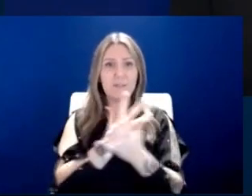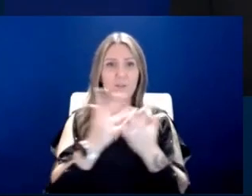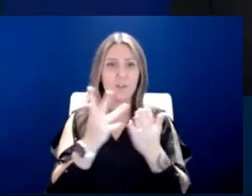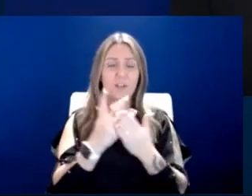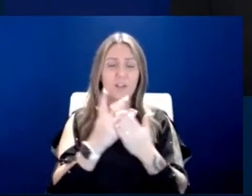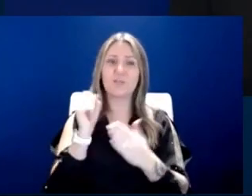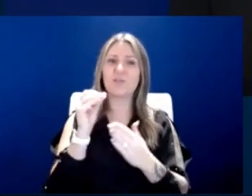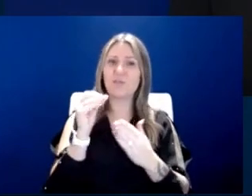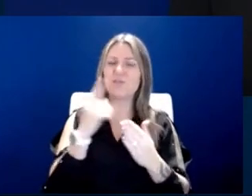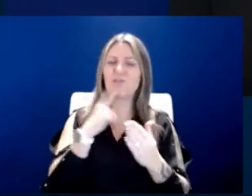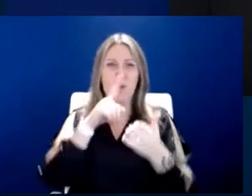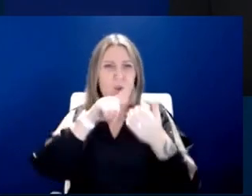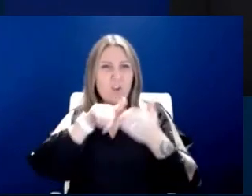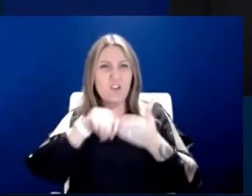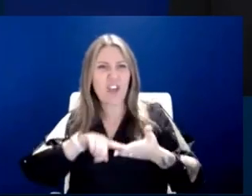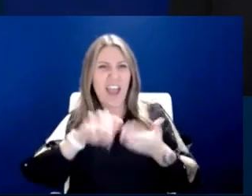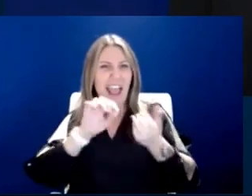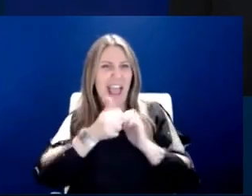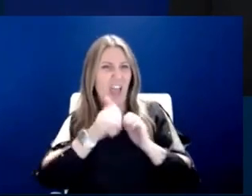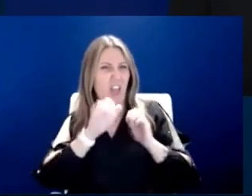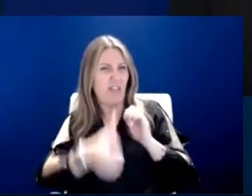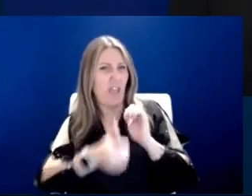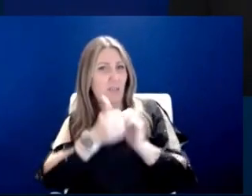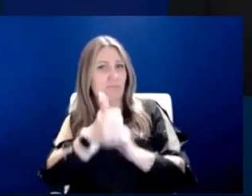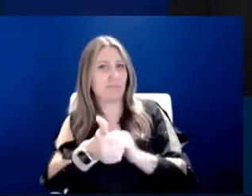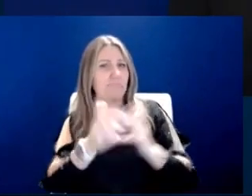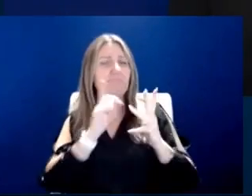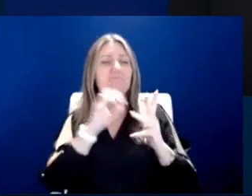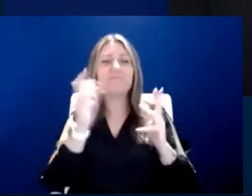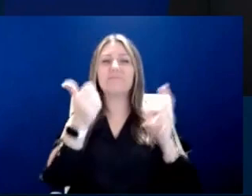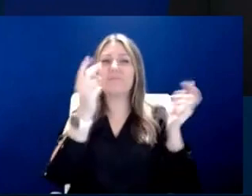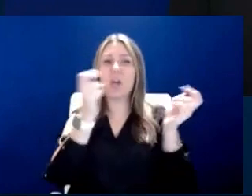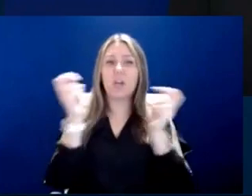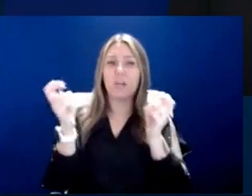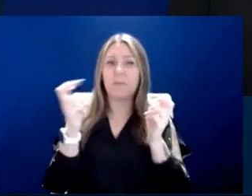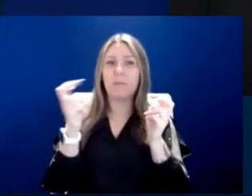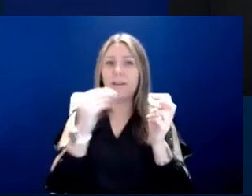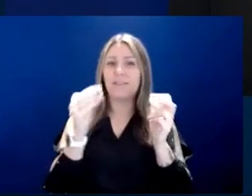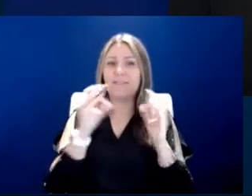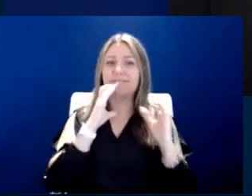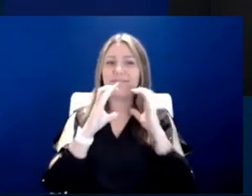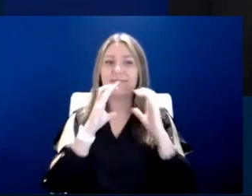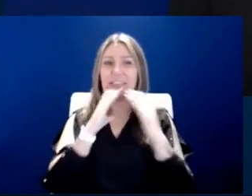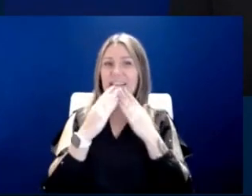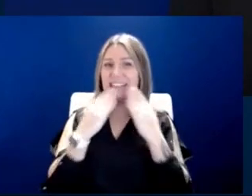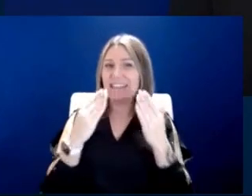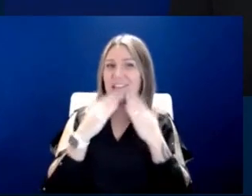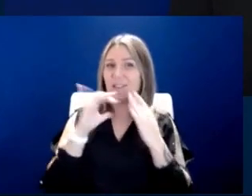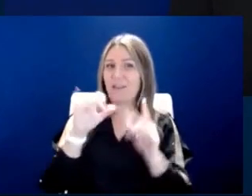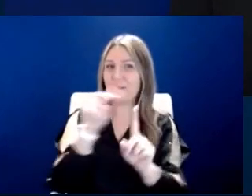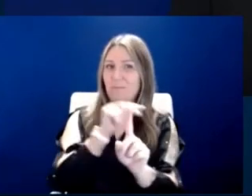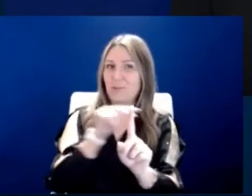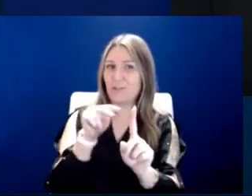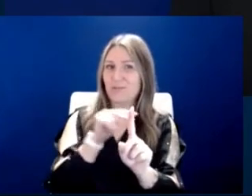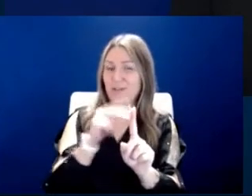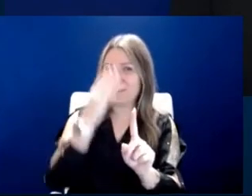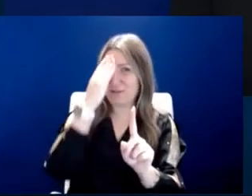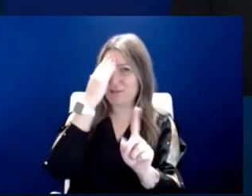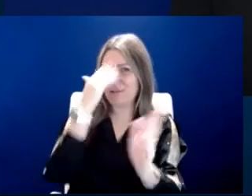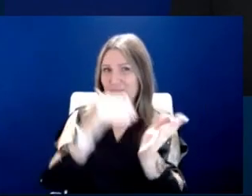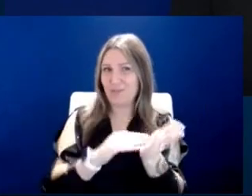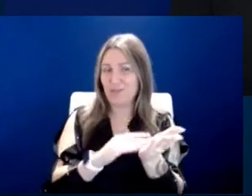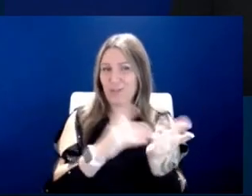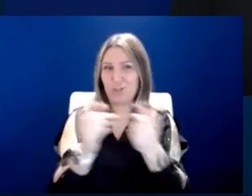this get passed? So whole other topic, whole other conversation. But I thank you for that perspective, to know what those doctors are doing to make sure that nothing's getting